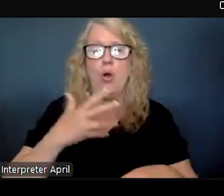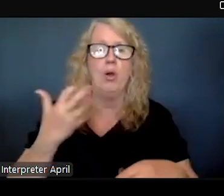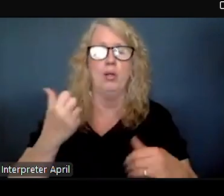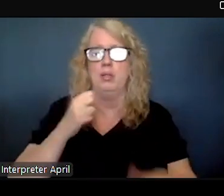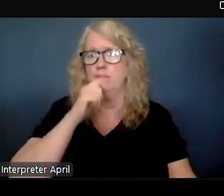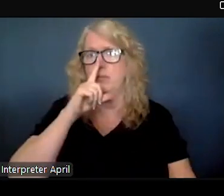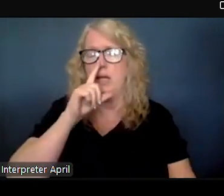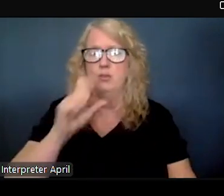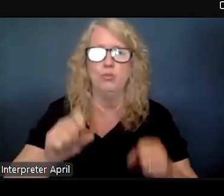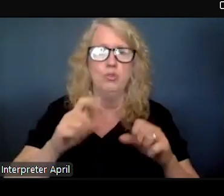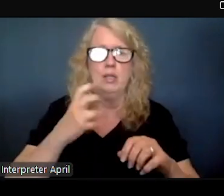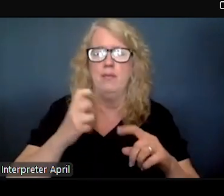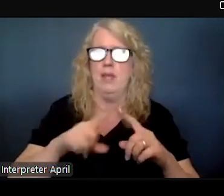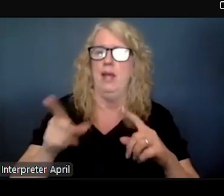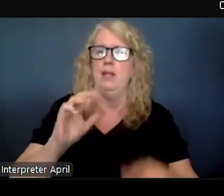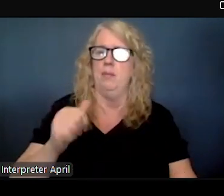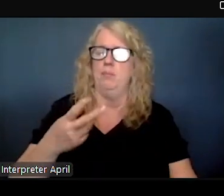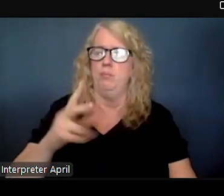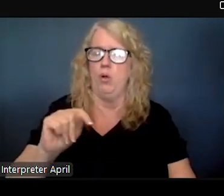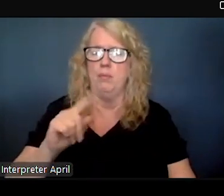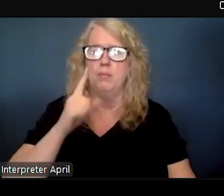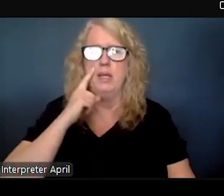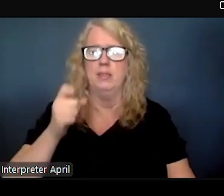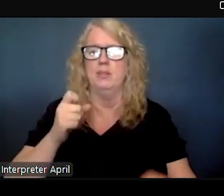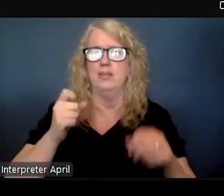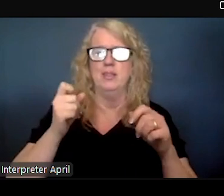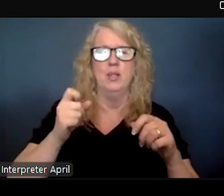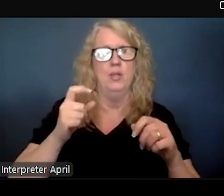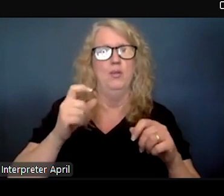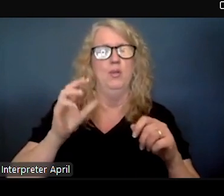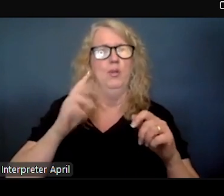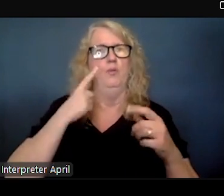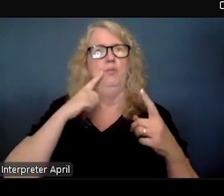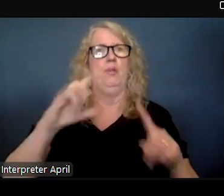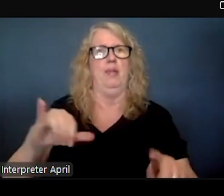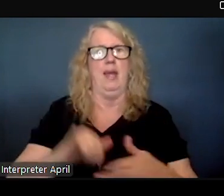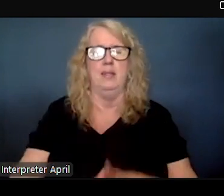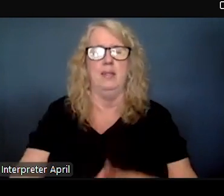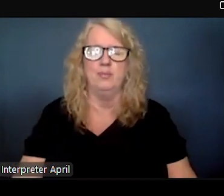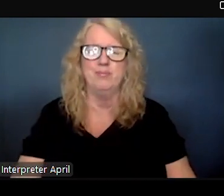unsure of the apartment number, because those are one of the main challenges for mobile.